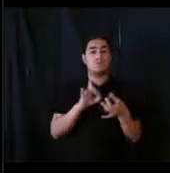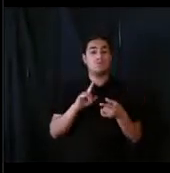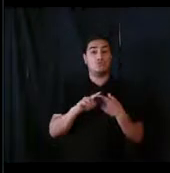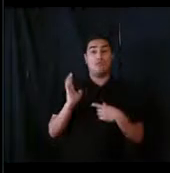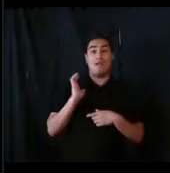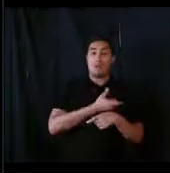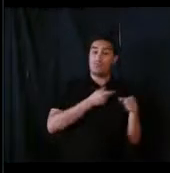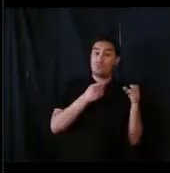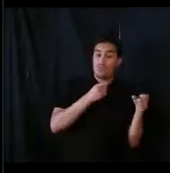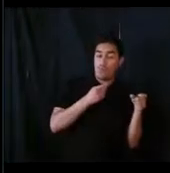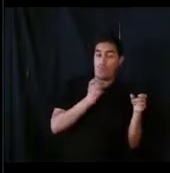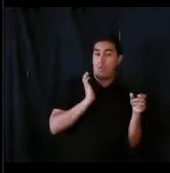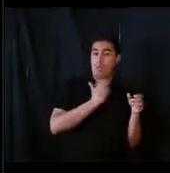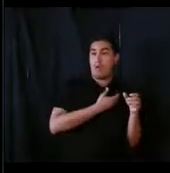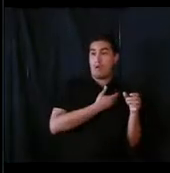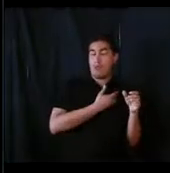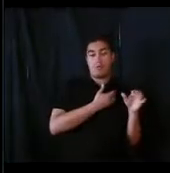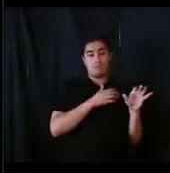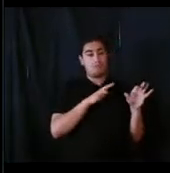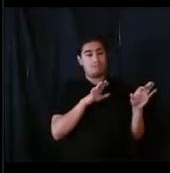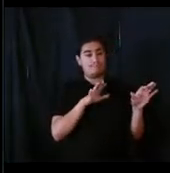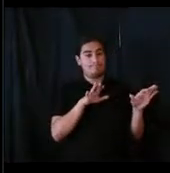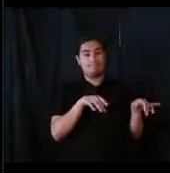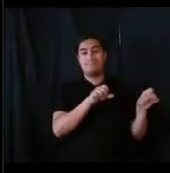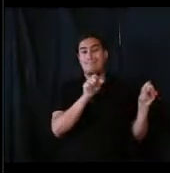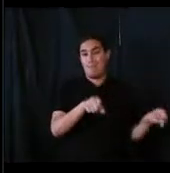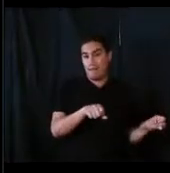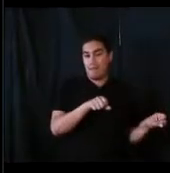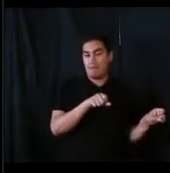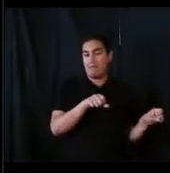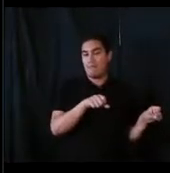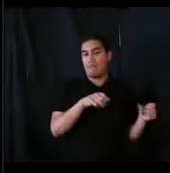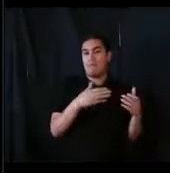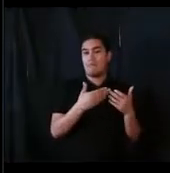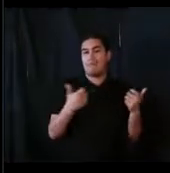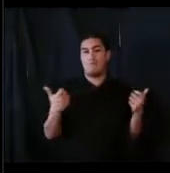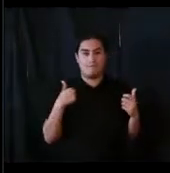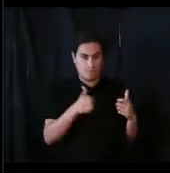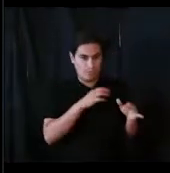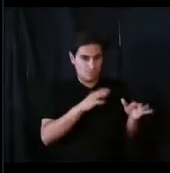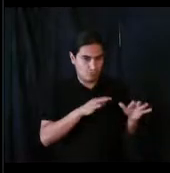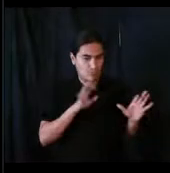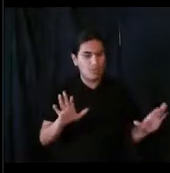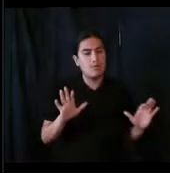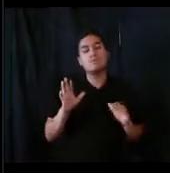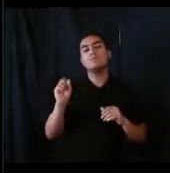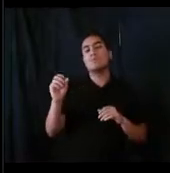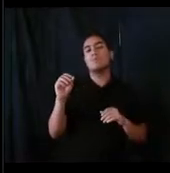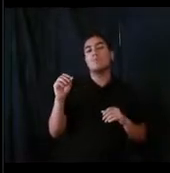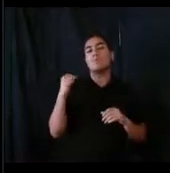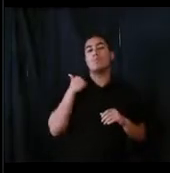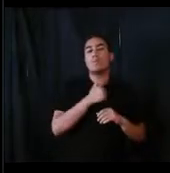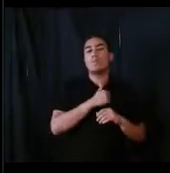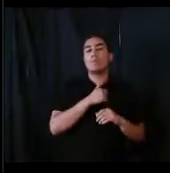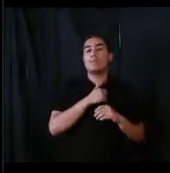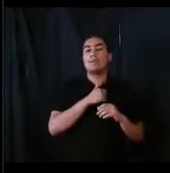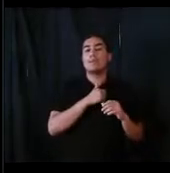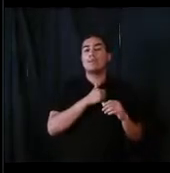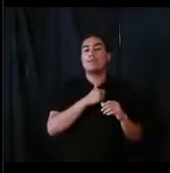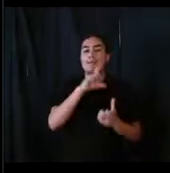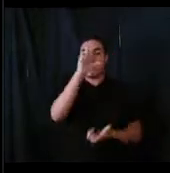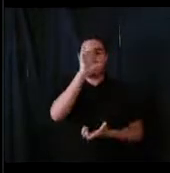our jurisdiction is the transportation commission however uh i believe in the reports that we bring as we're engaged with our partners in these listening